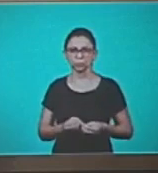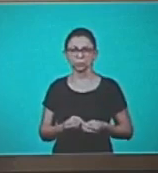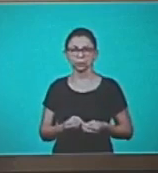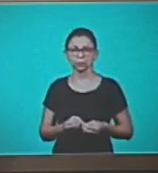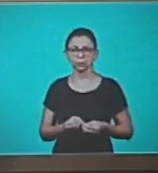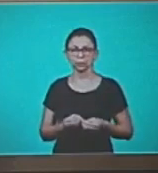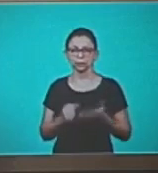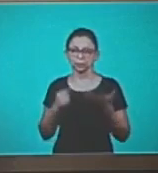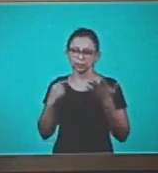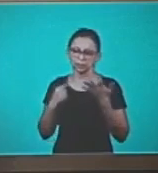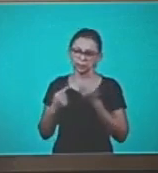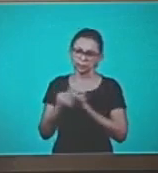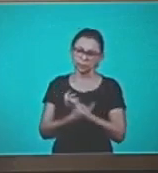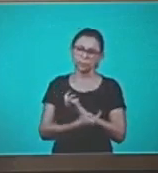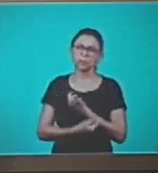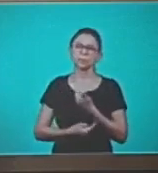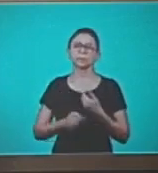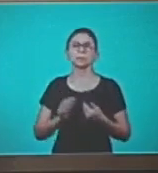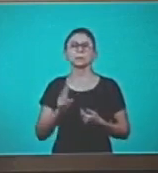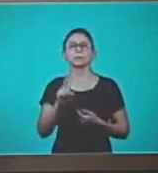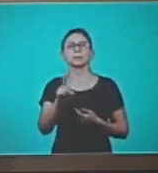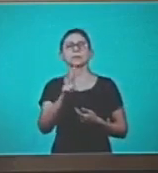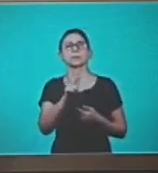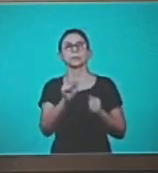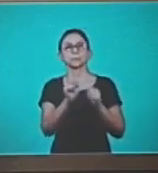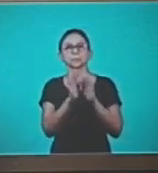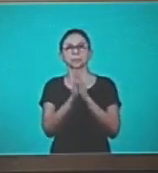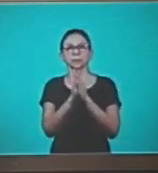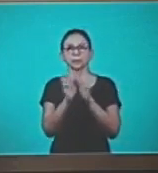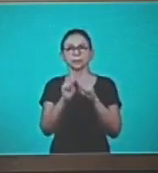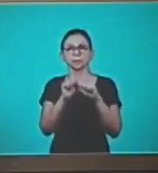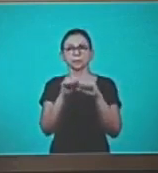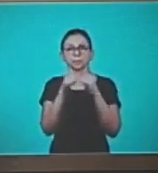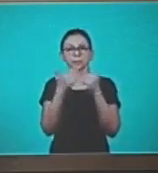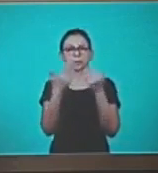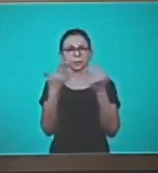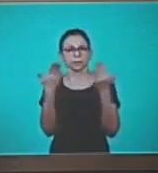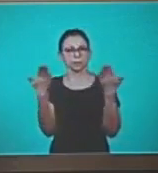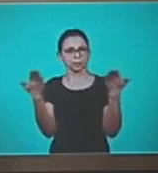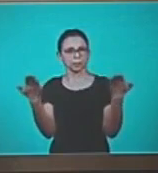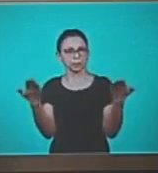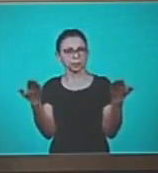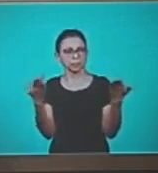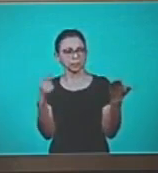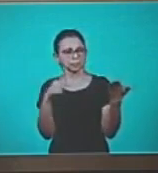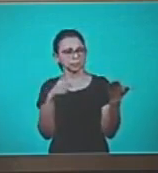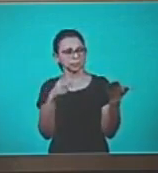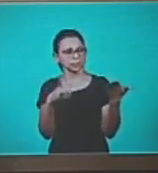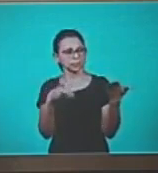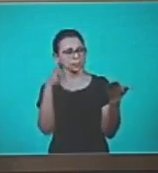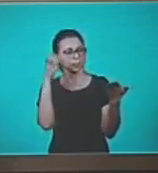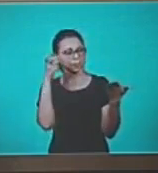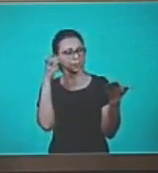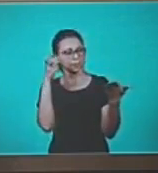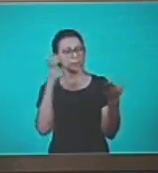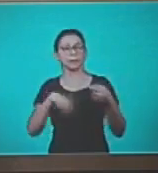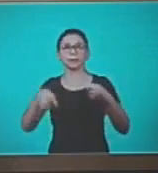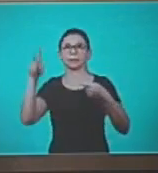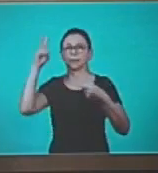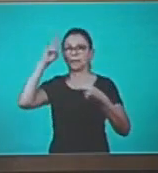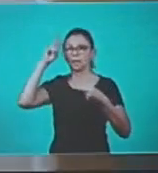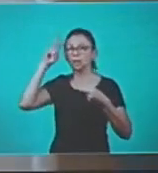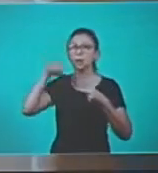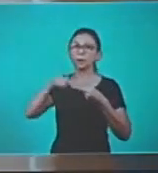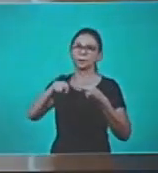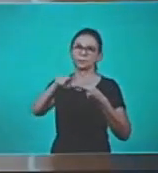open the Bible, look for two things, the historical and the prophetical. The historical is a need in